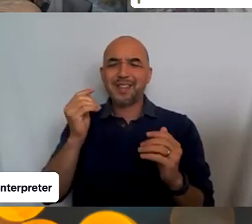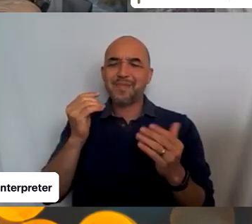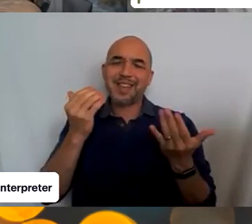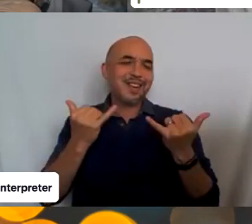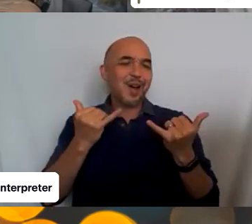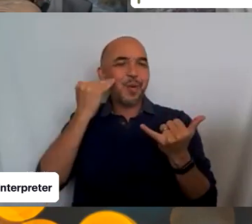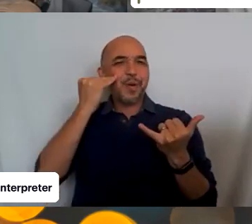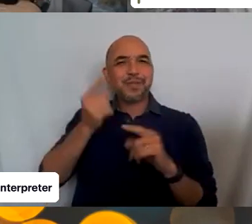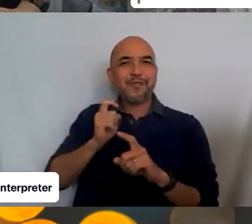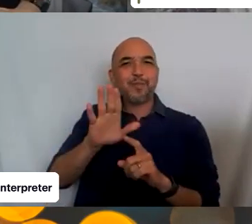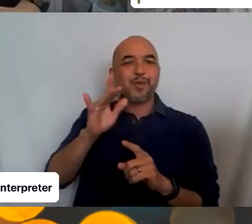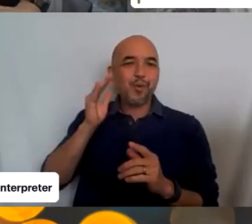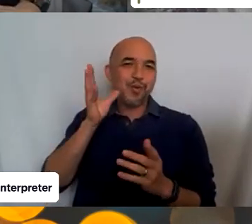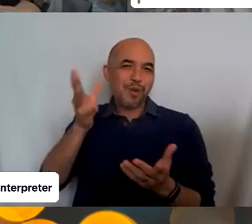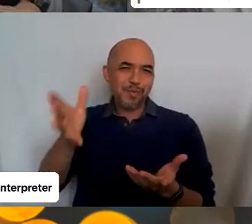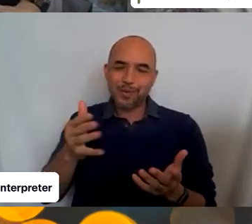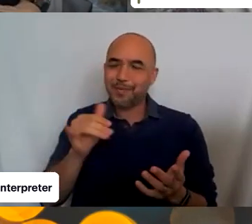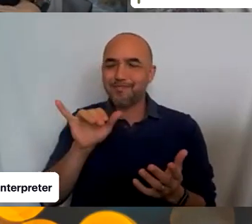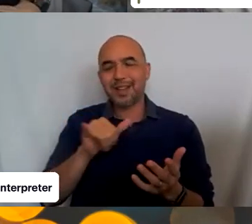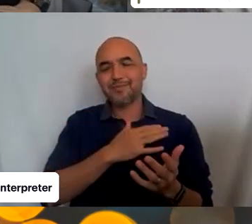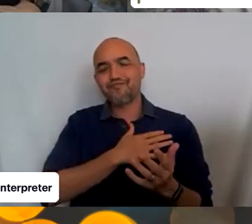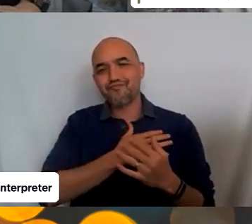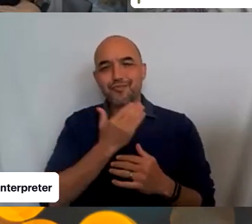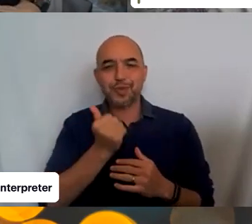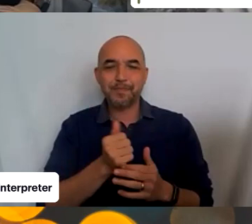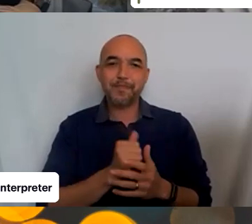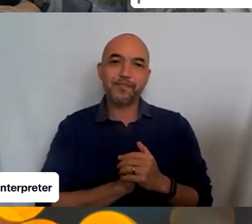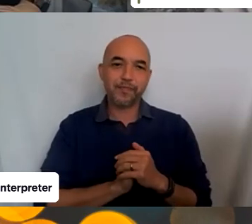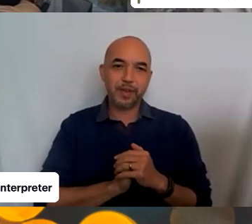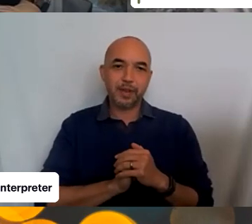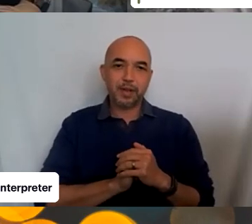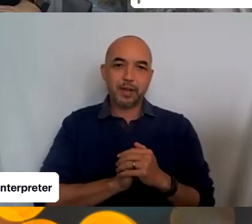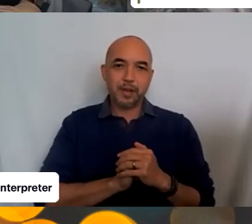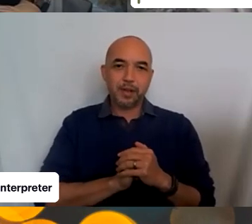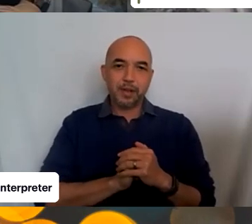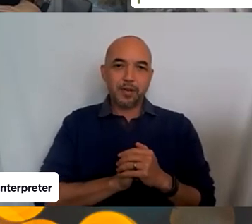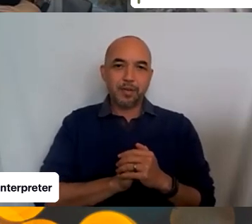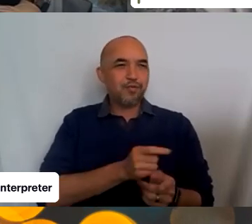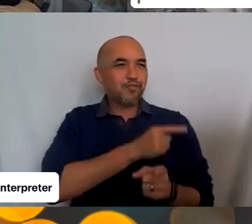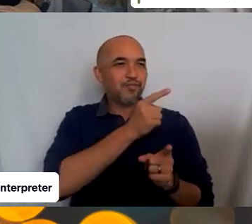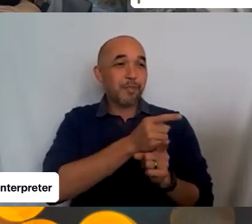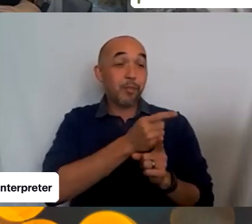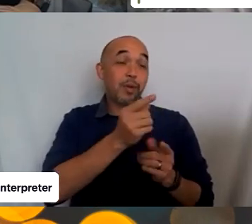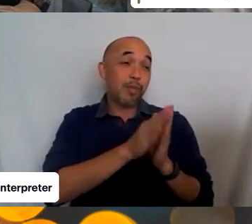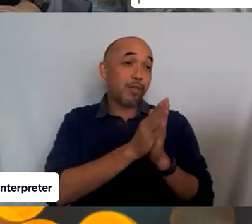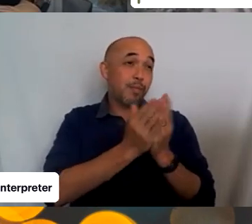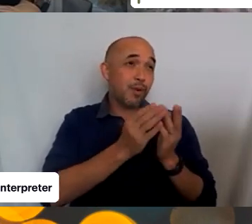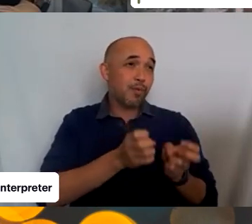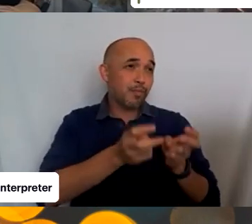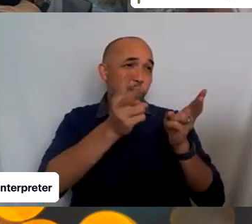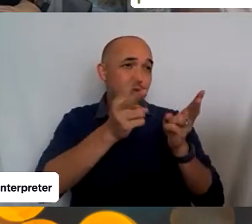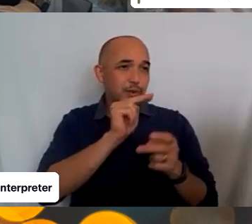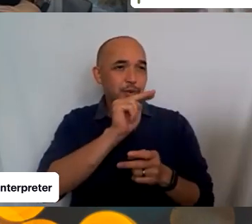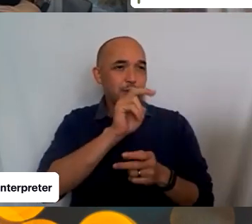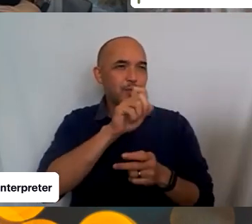it's wild, because the book went on to it's called NetGalley. It's where reviewers can request